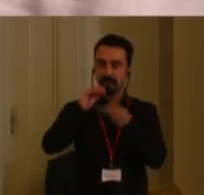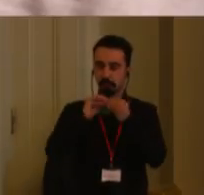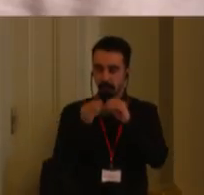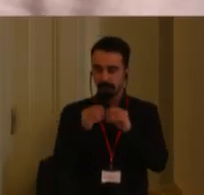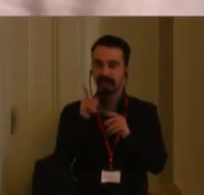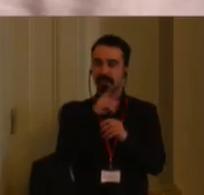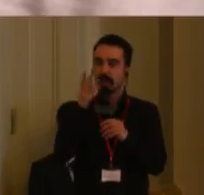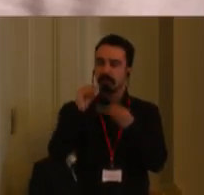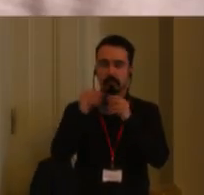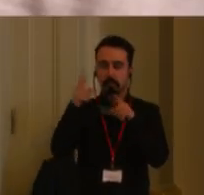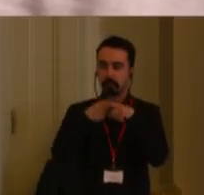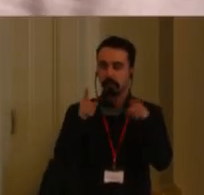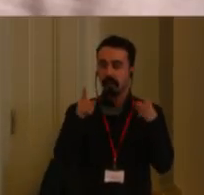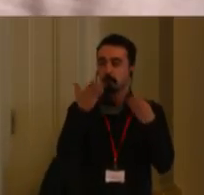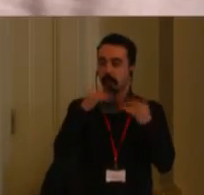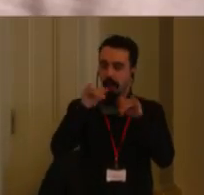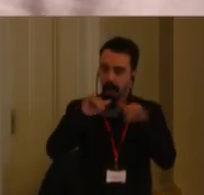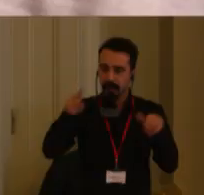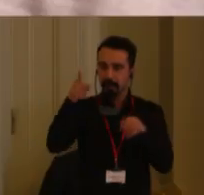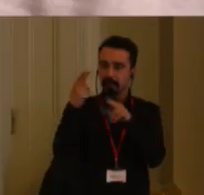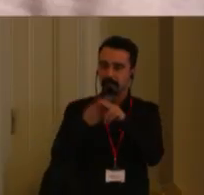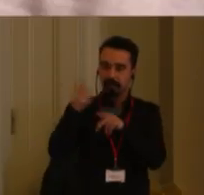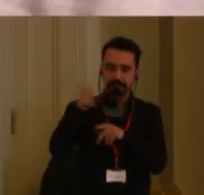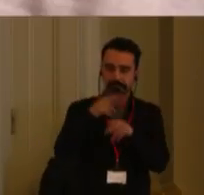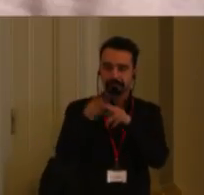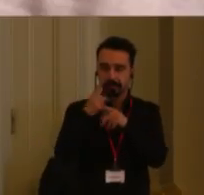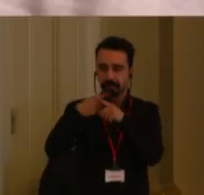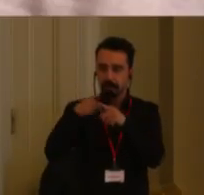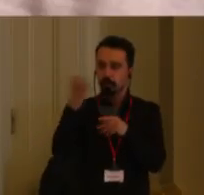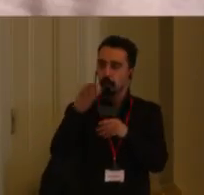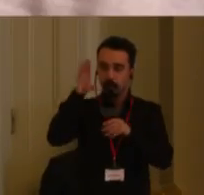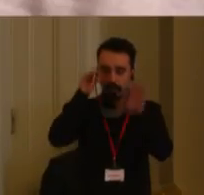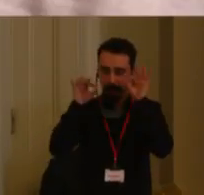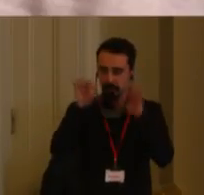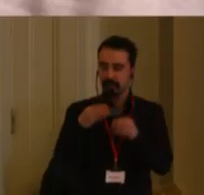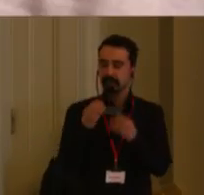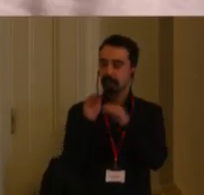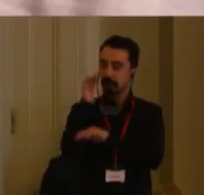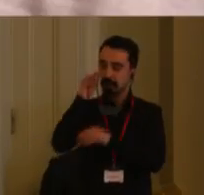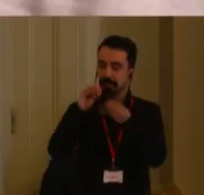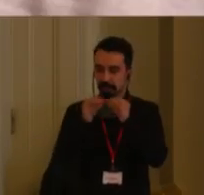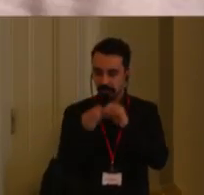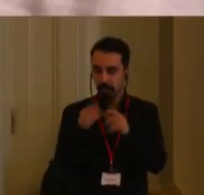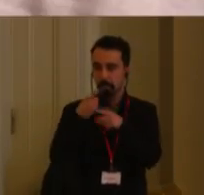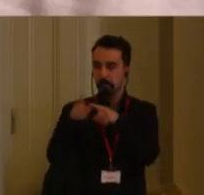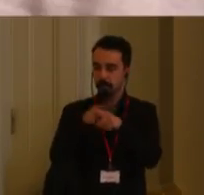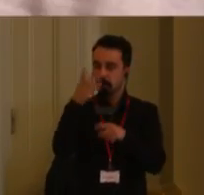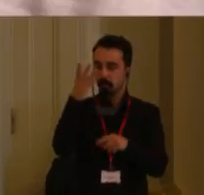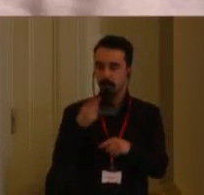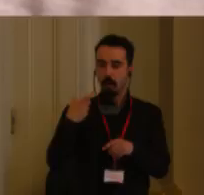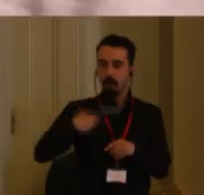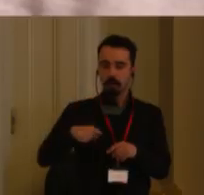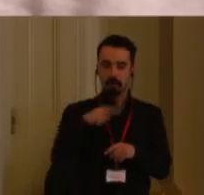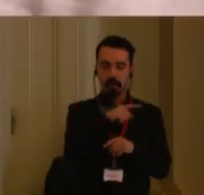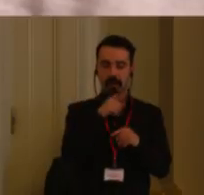learn from each other's experiences and challenges. For example, in integrating refugee communities, protecting the